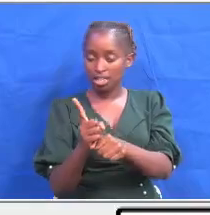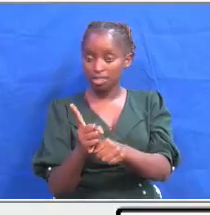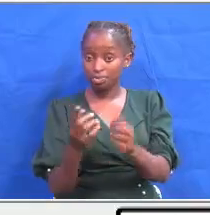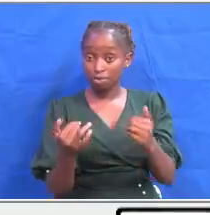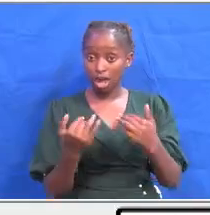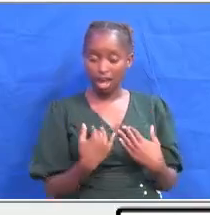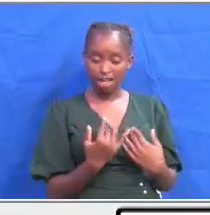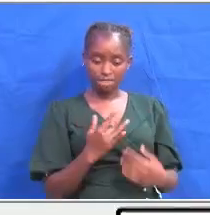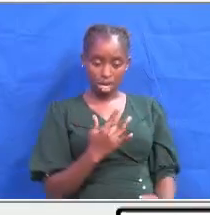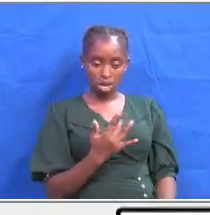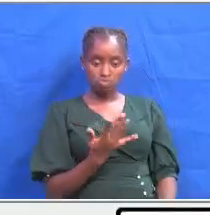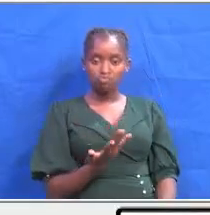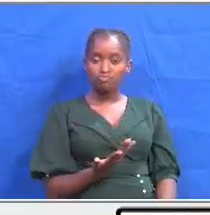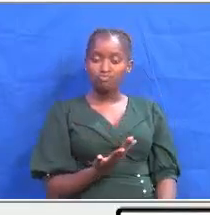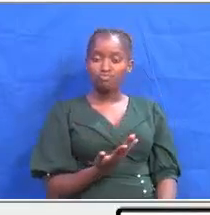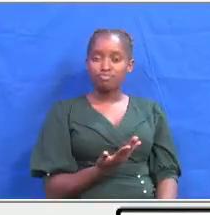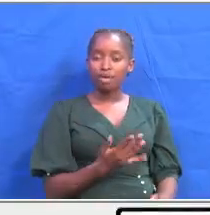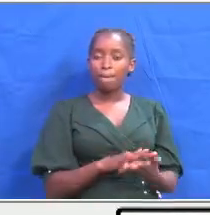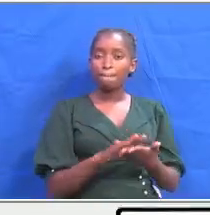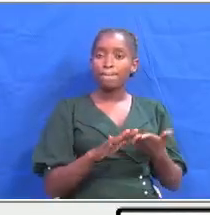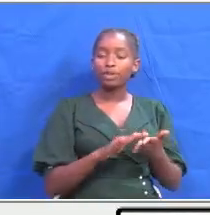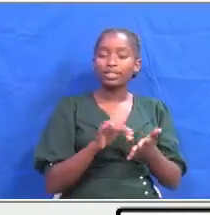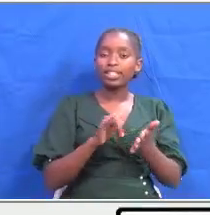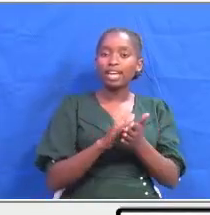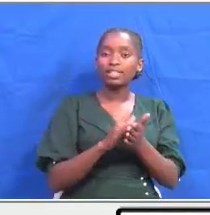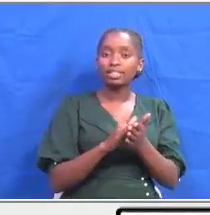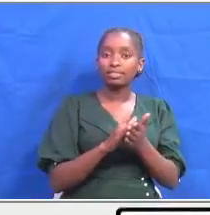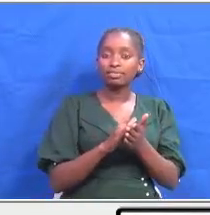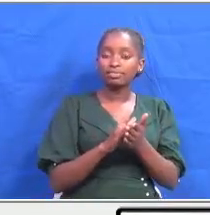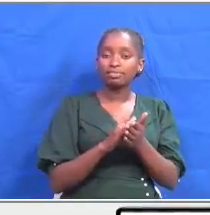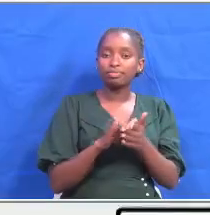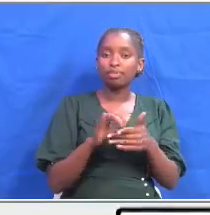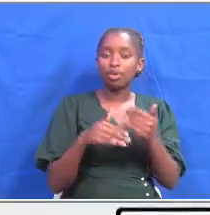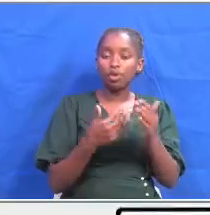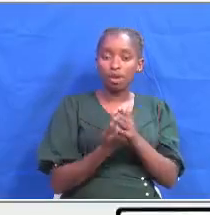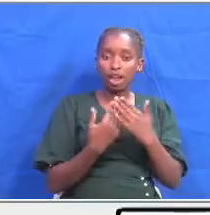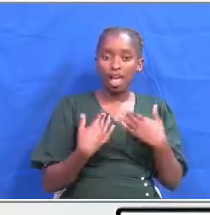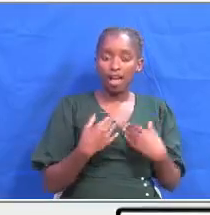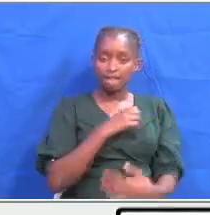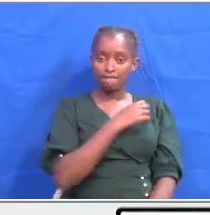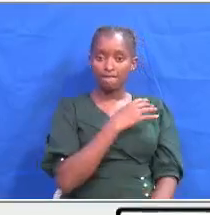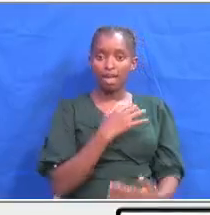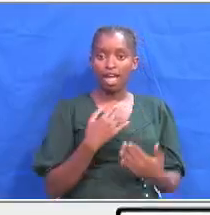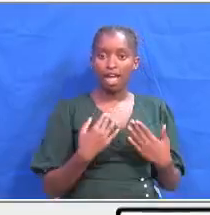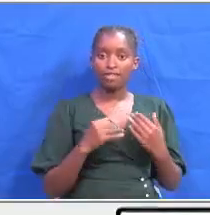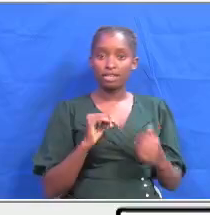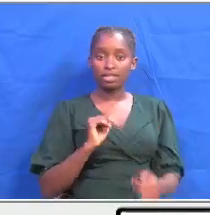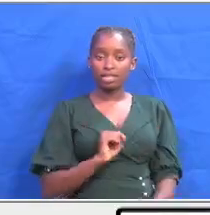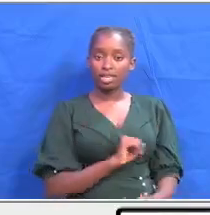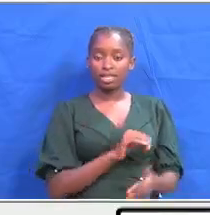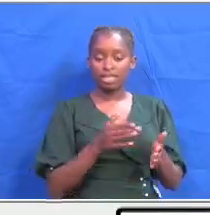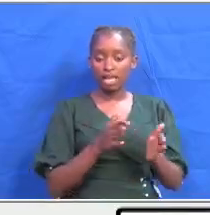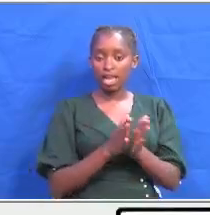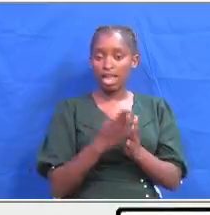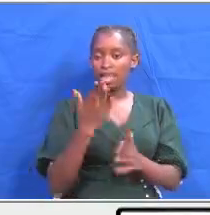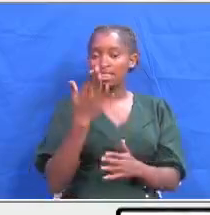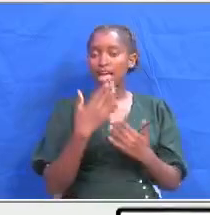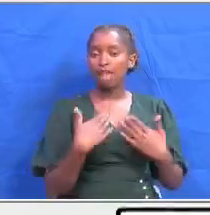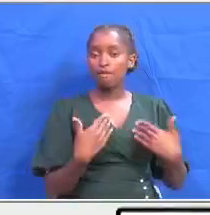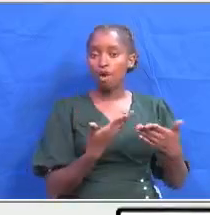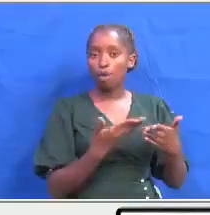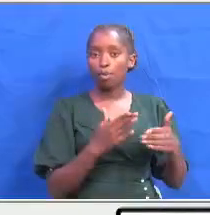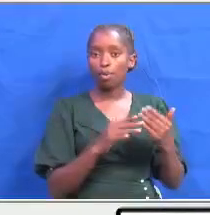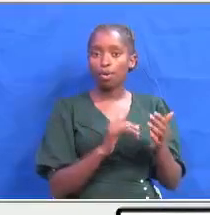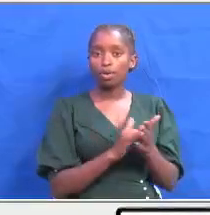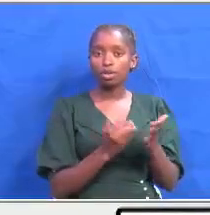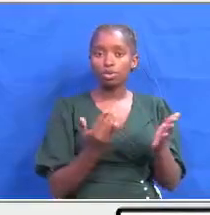feel, based on that aspect, there's a danger of a cheeky senator here, there, opening that space where